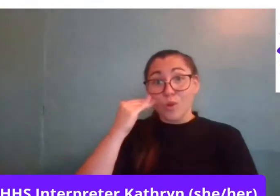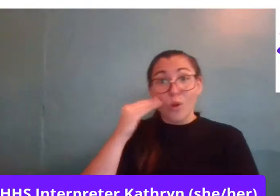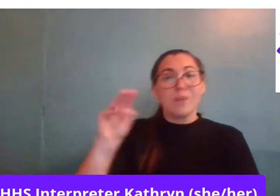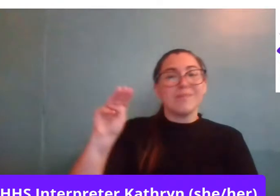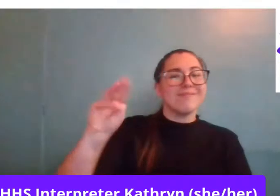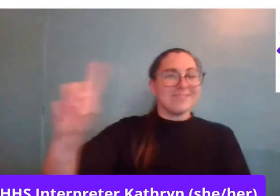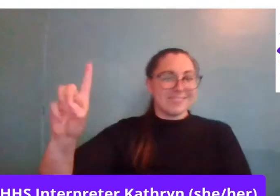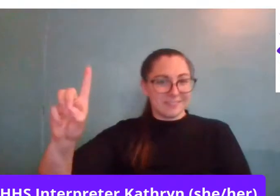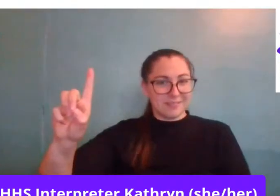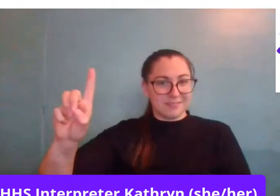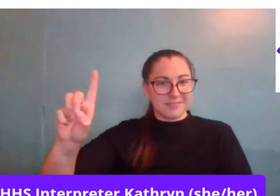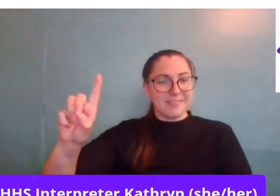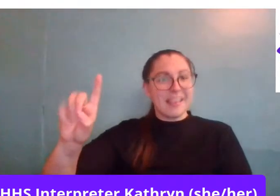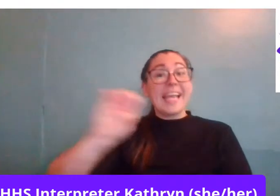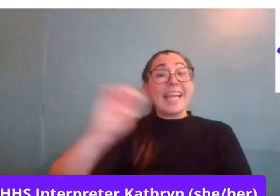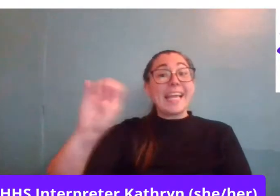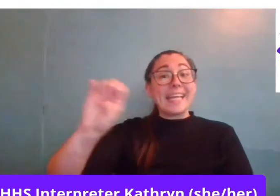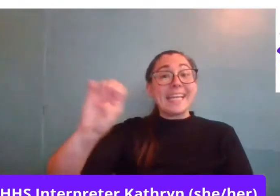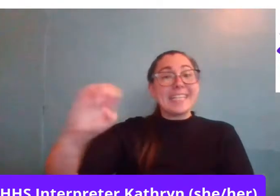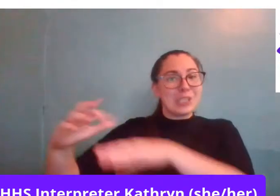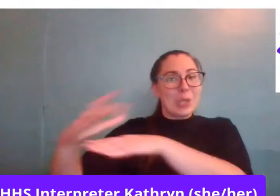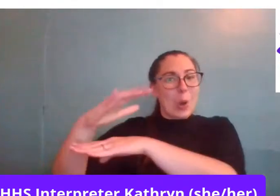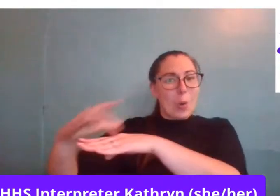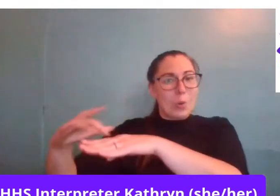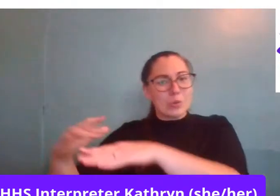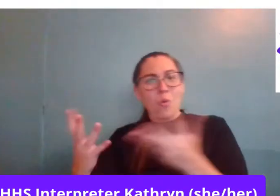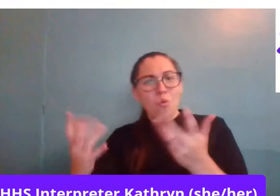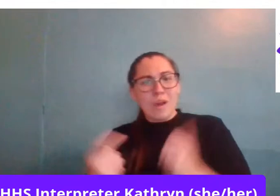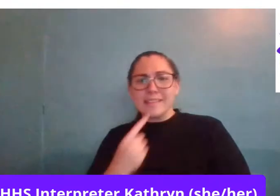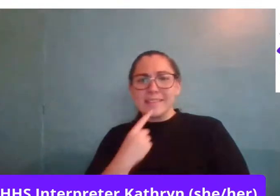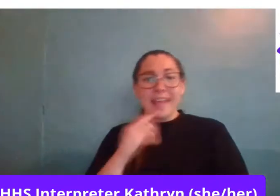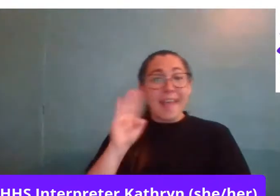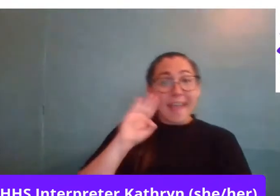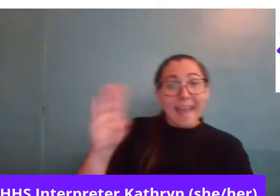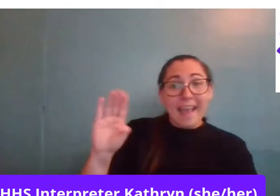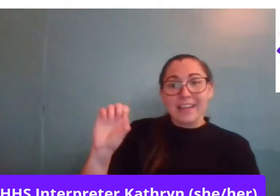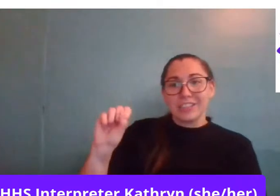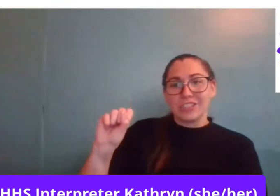there on the East Coast. We want to say hey to Shayna